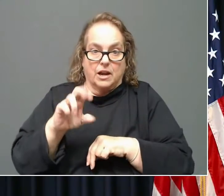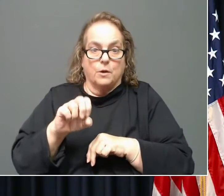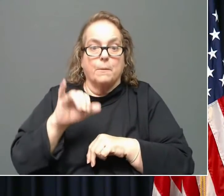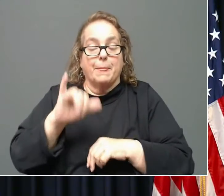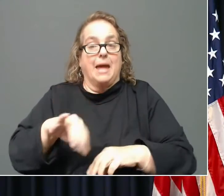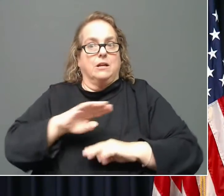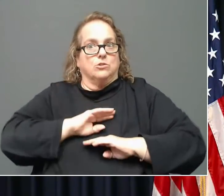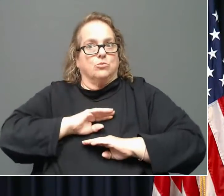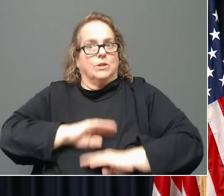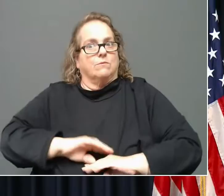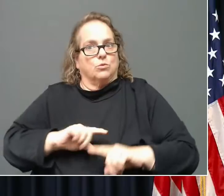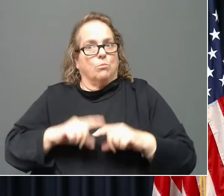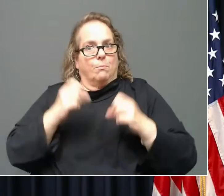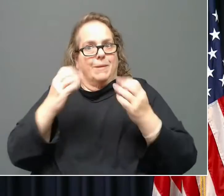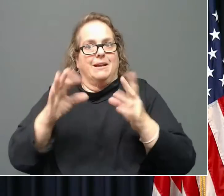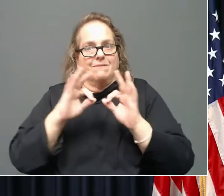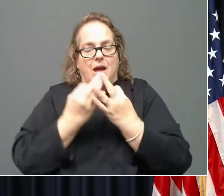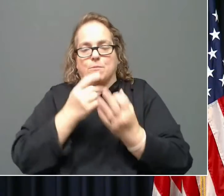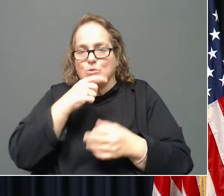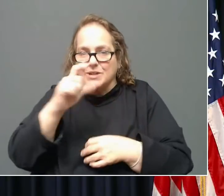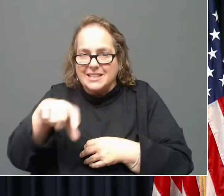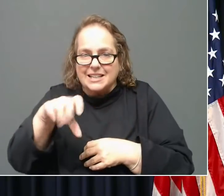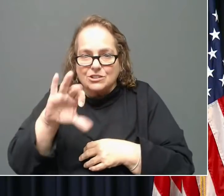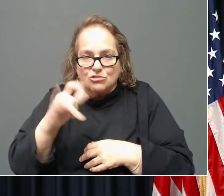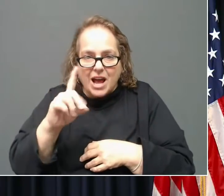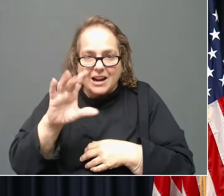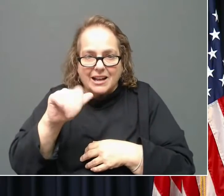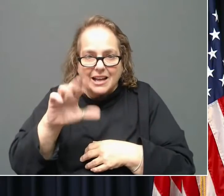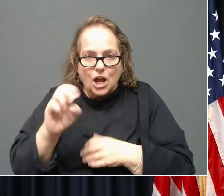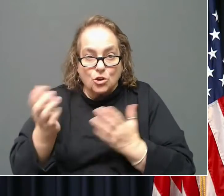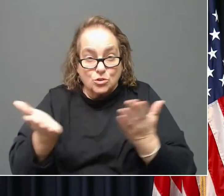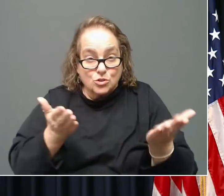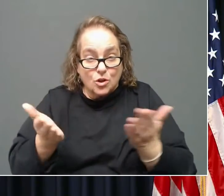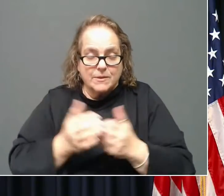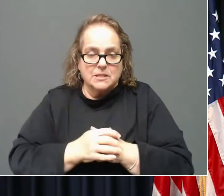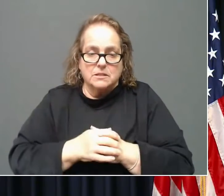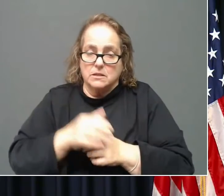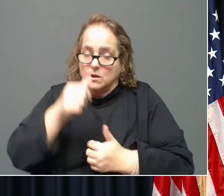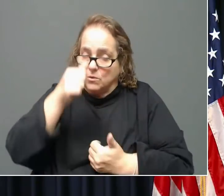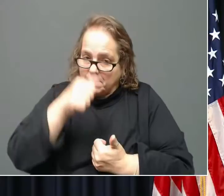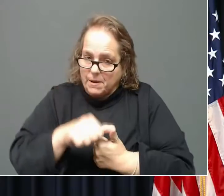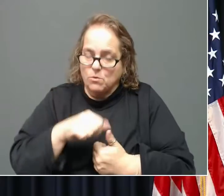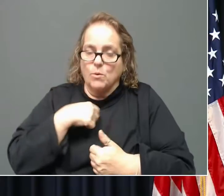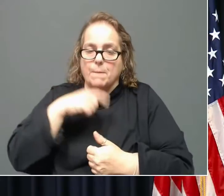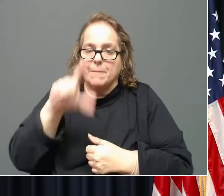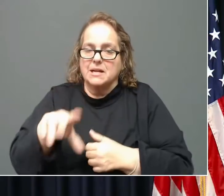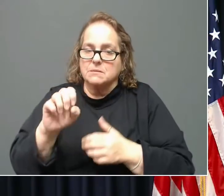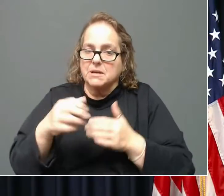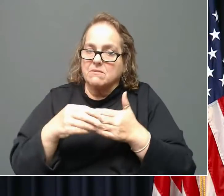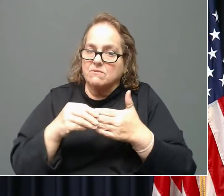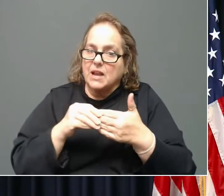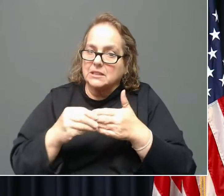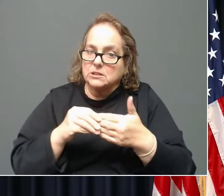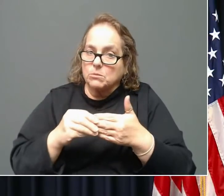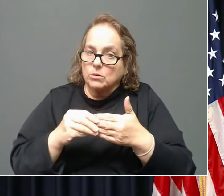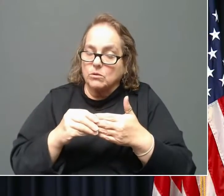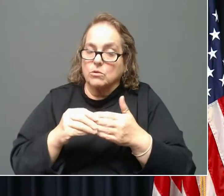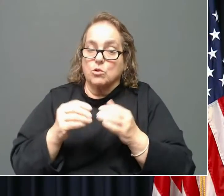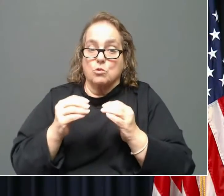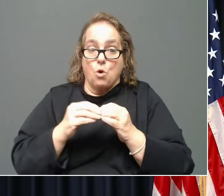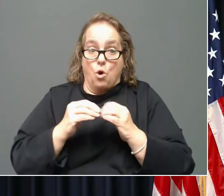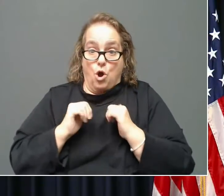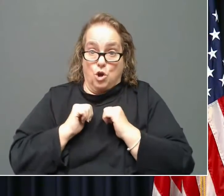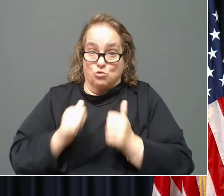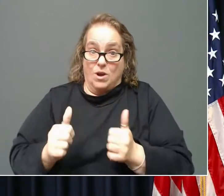those additional childcare services. But let's remember, we need to be flexible. With more aggressive variants out